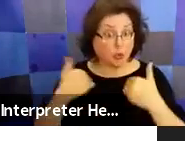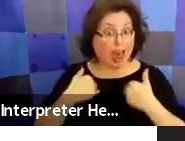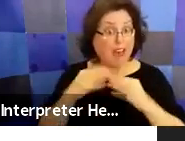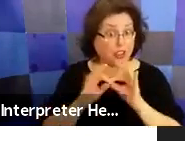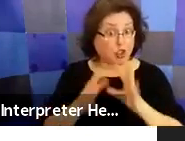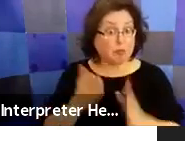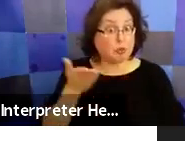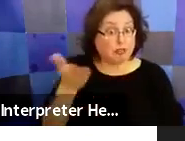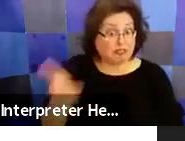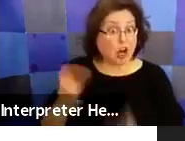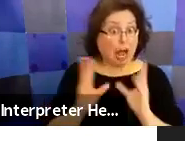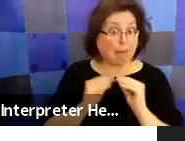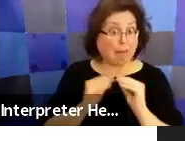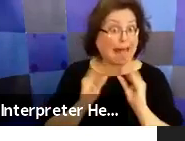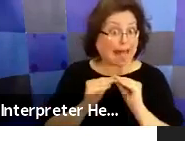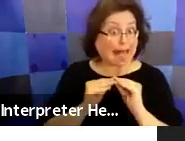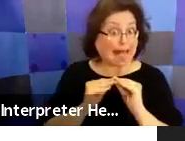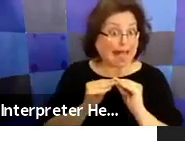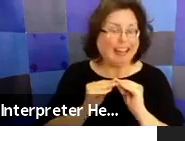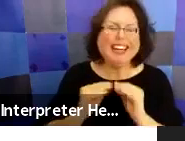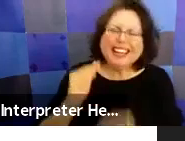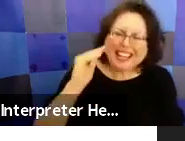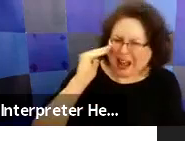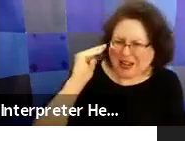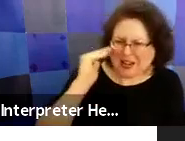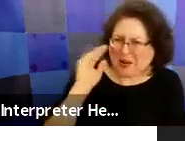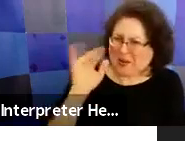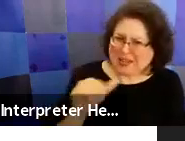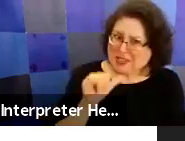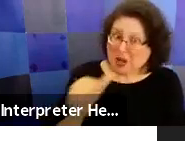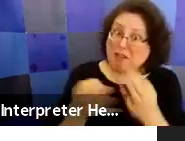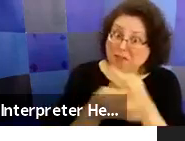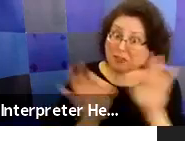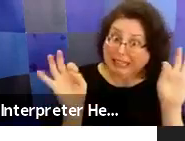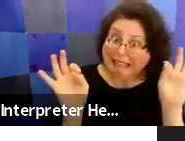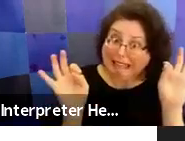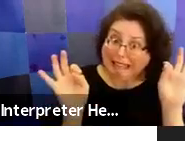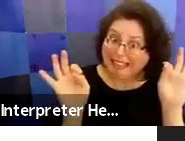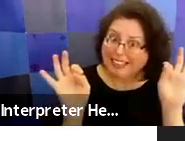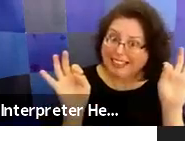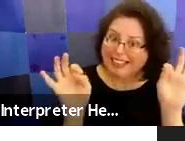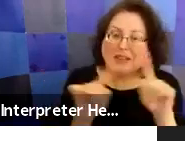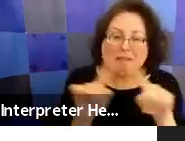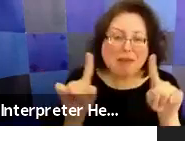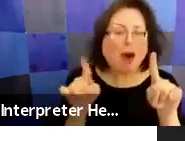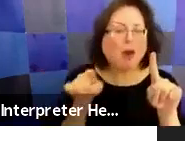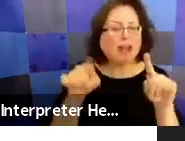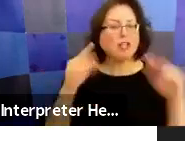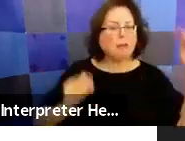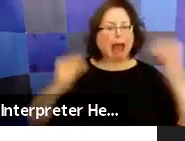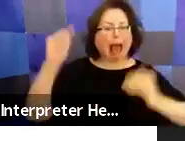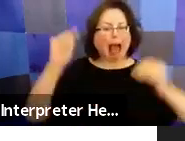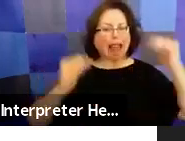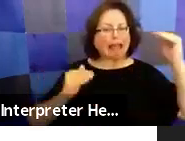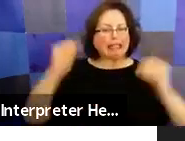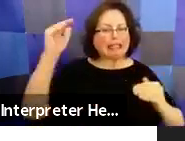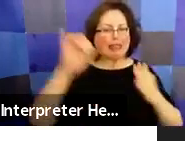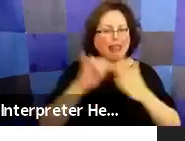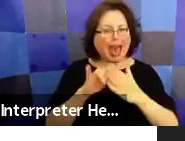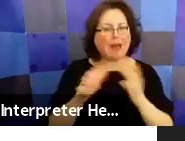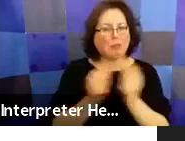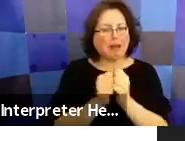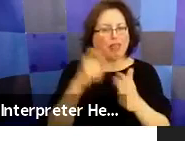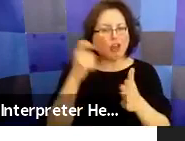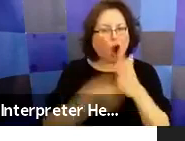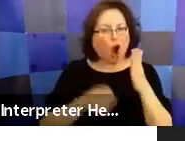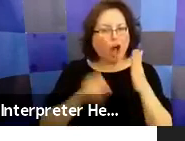at a meeting, which I know is not free, but again, when you balance that against the cost